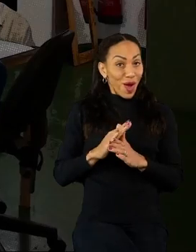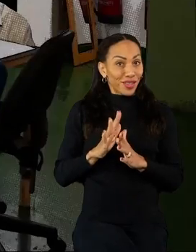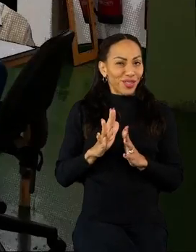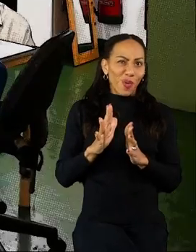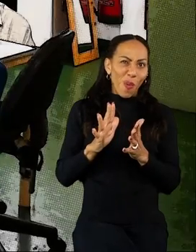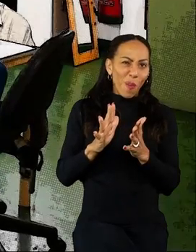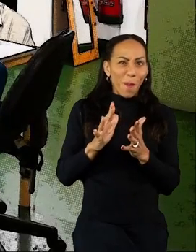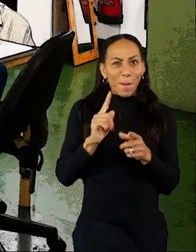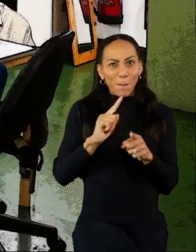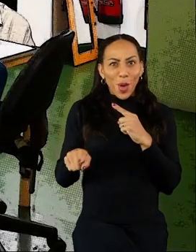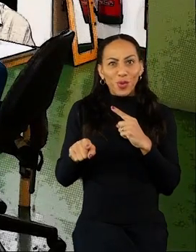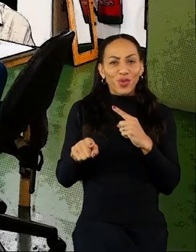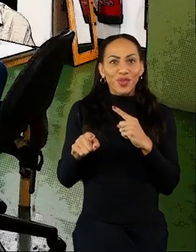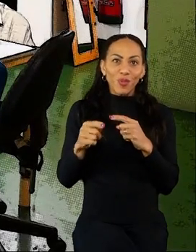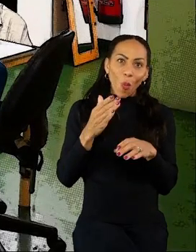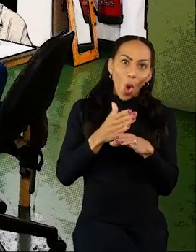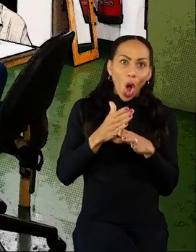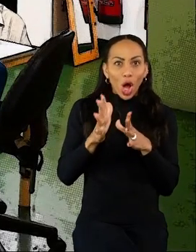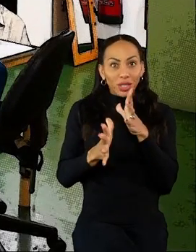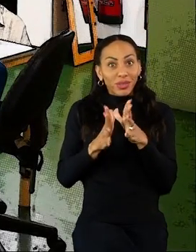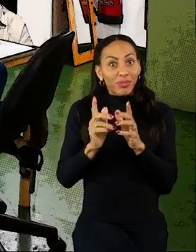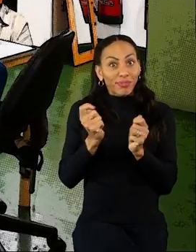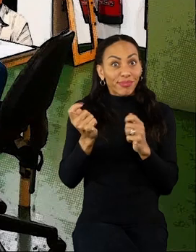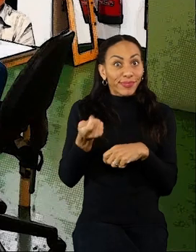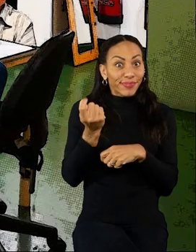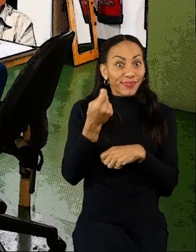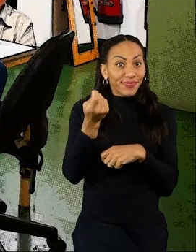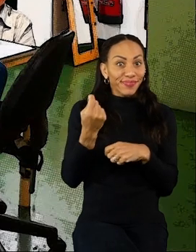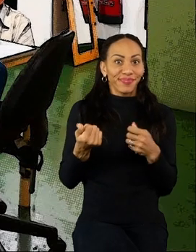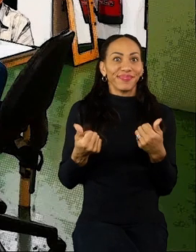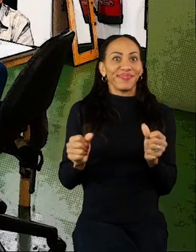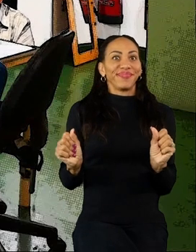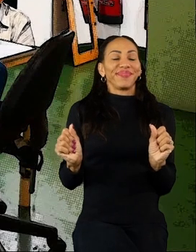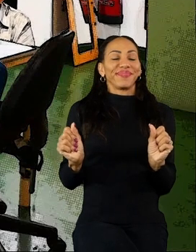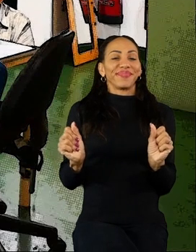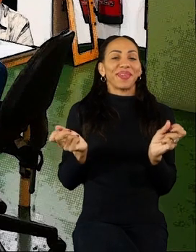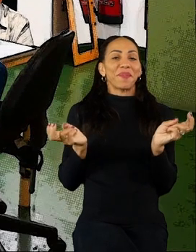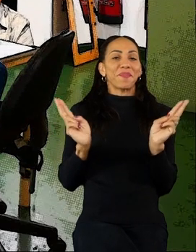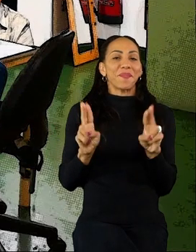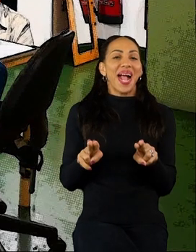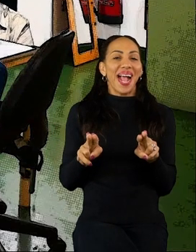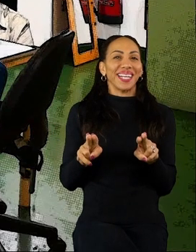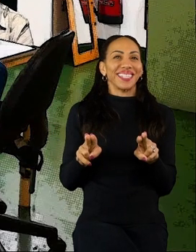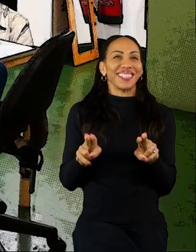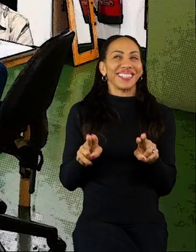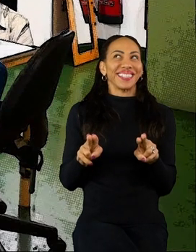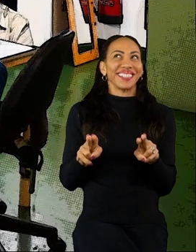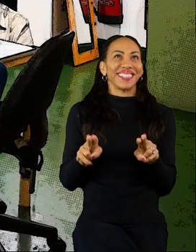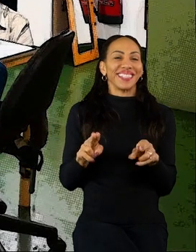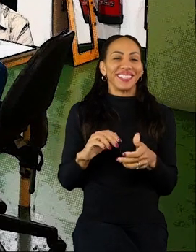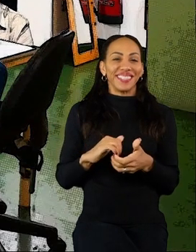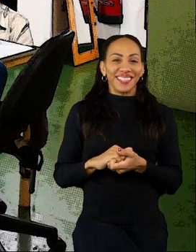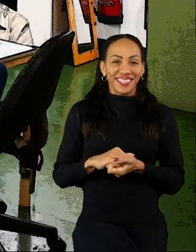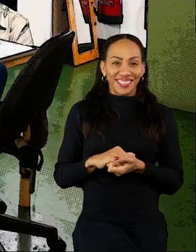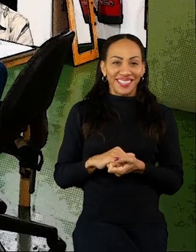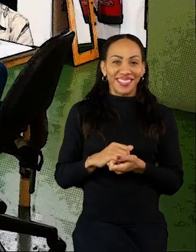There we are. We're back in the room. I'll switch off my little filter because Steve and I suddenly turns my glasses into